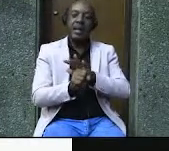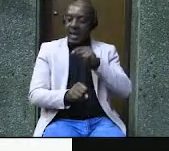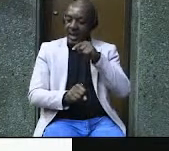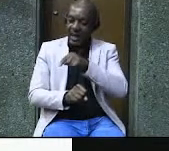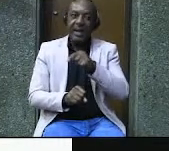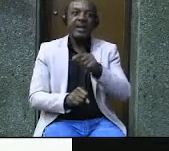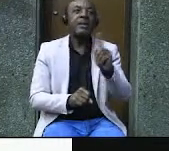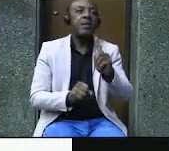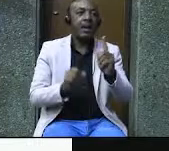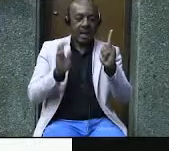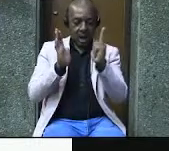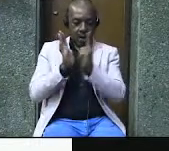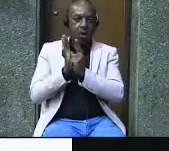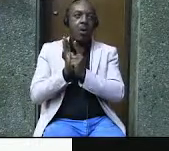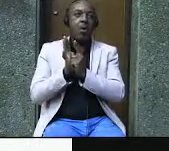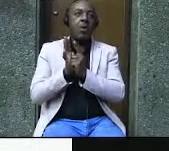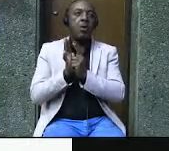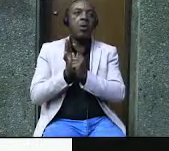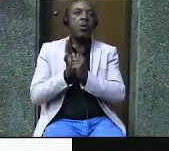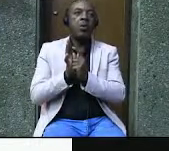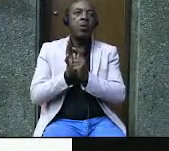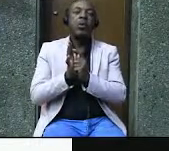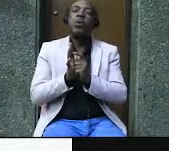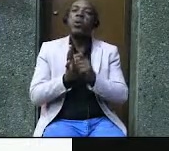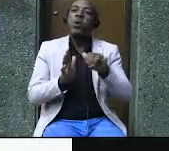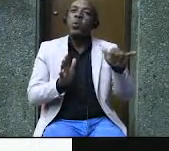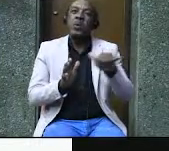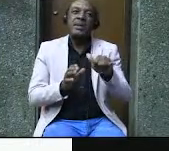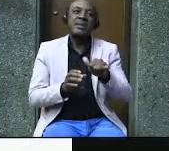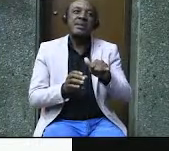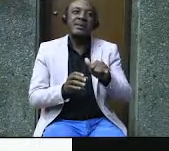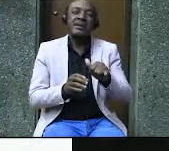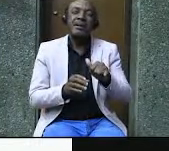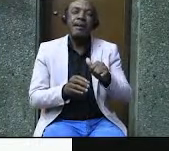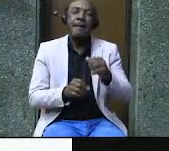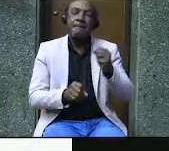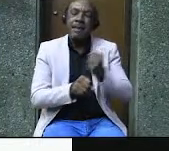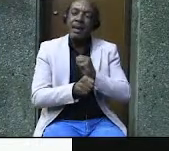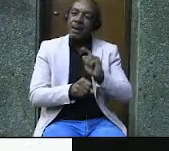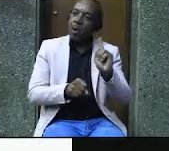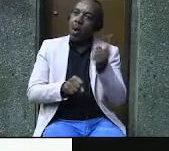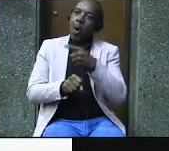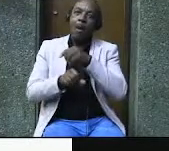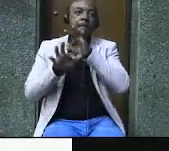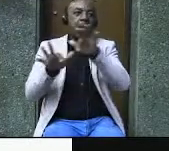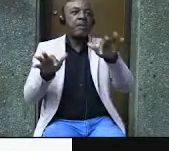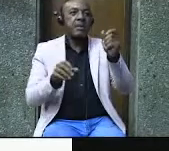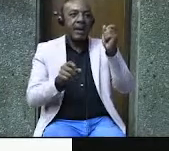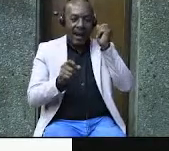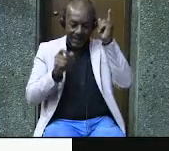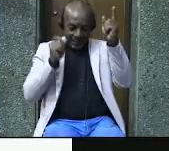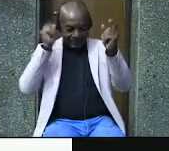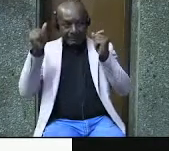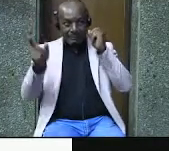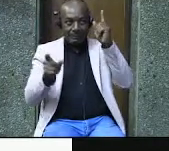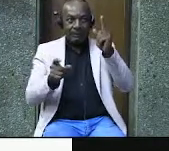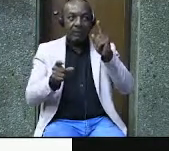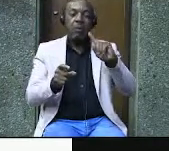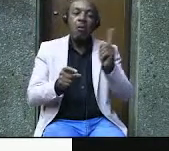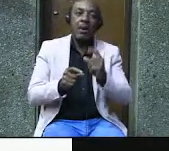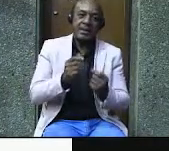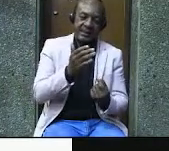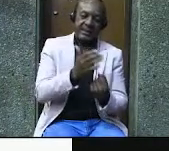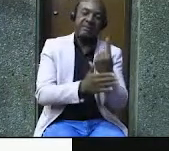applies to everybody, regardless of their background, regardless of their